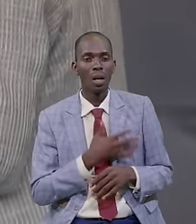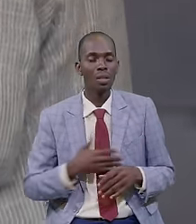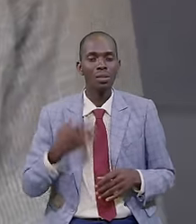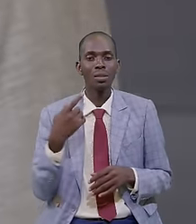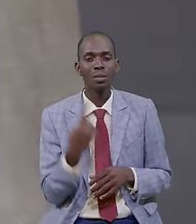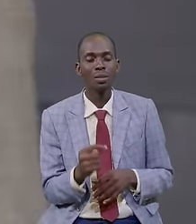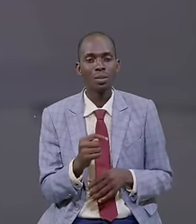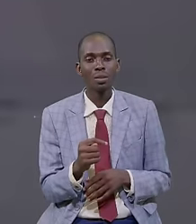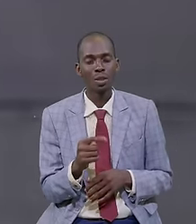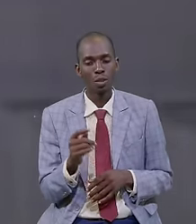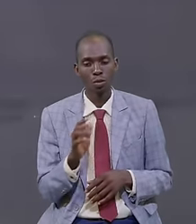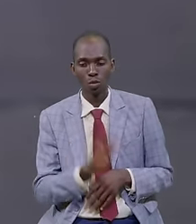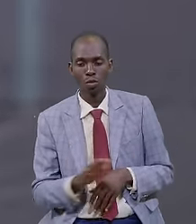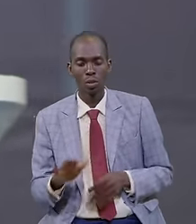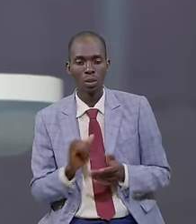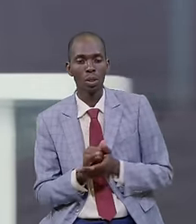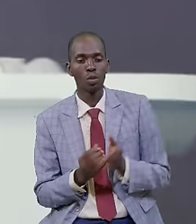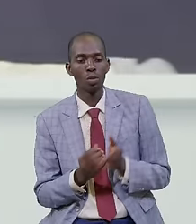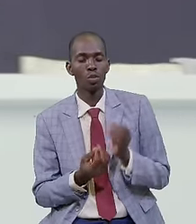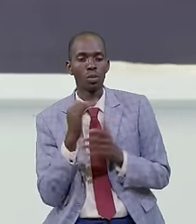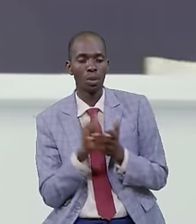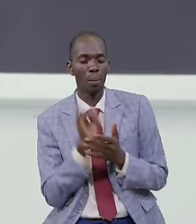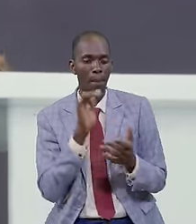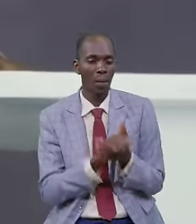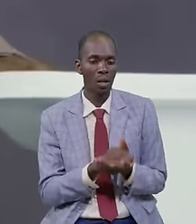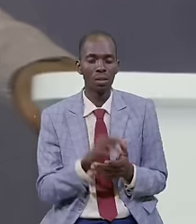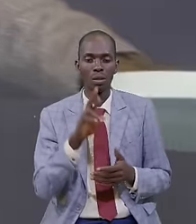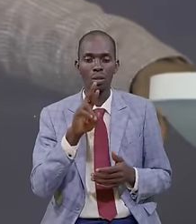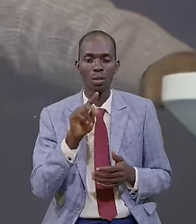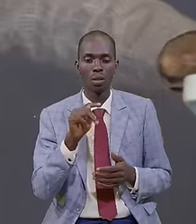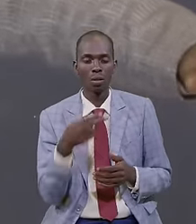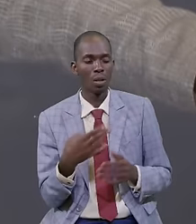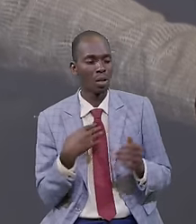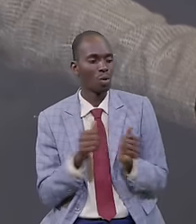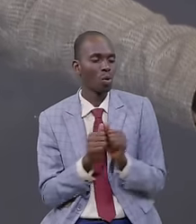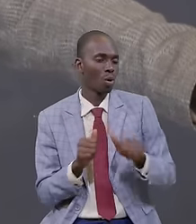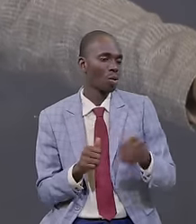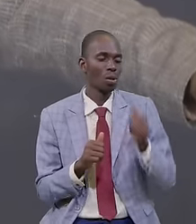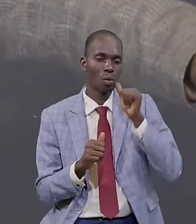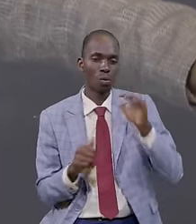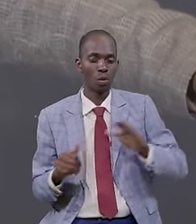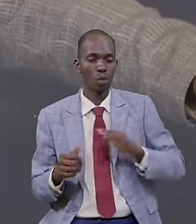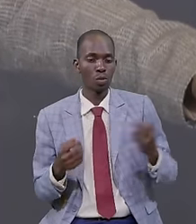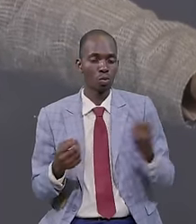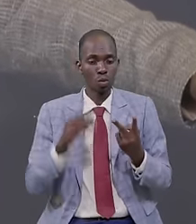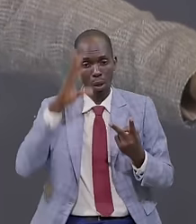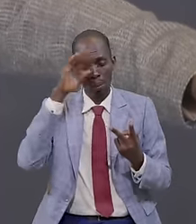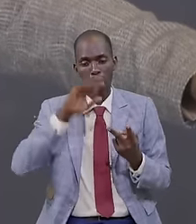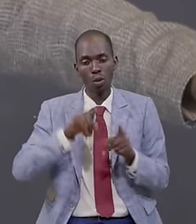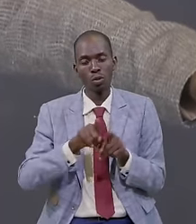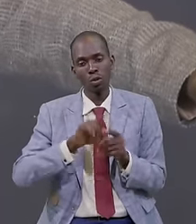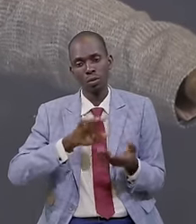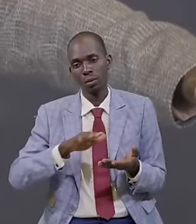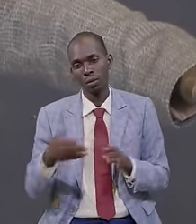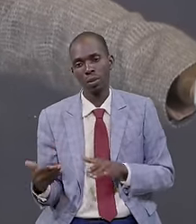have situations where the breadwinner is gone, the man, the